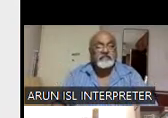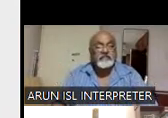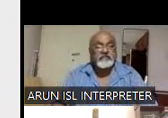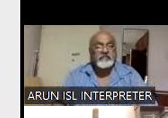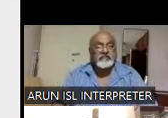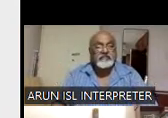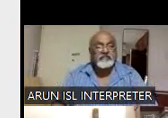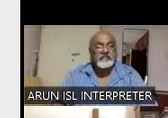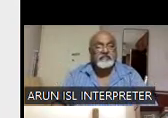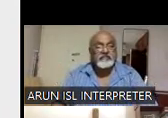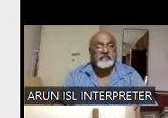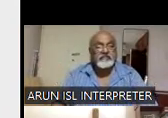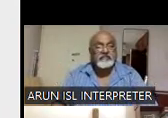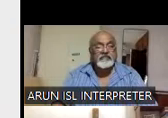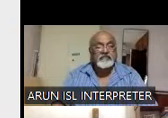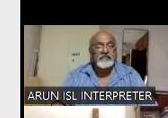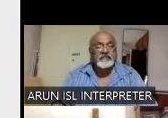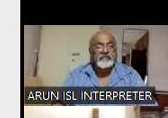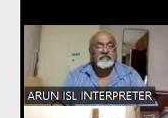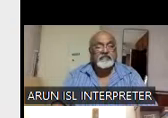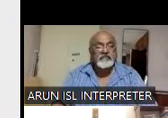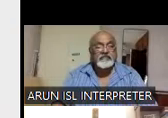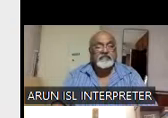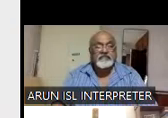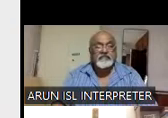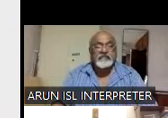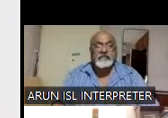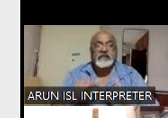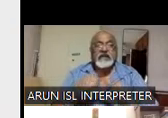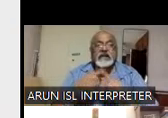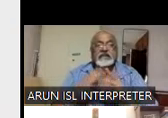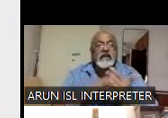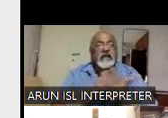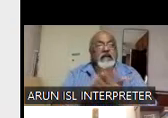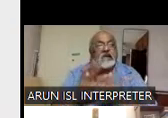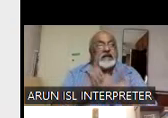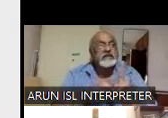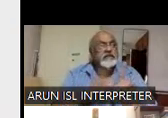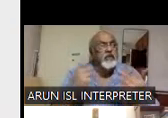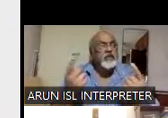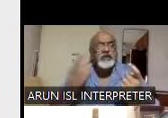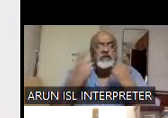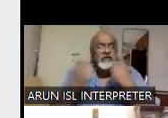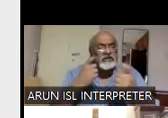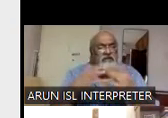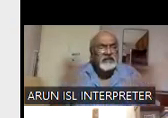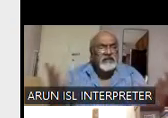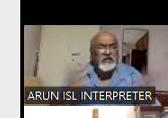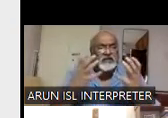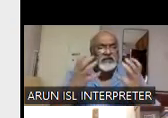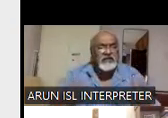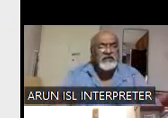Hello, Akshay? Yes, ma'am. Who will, can we have the question and answers?